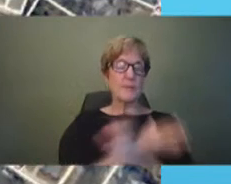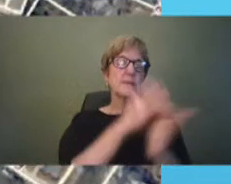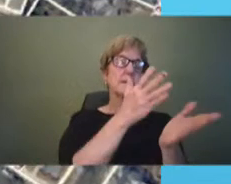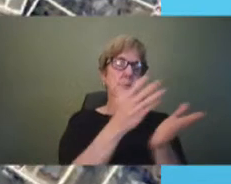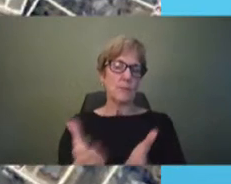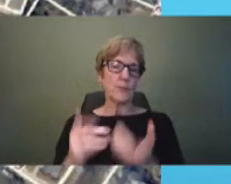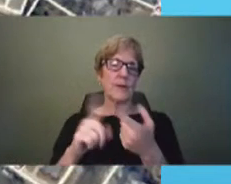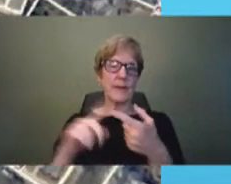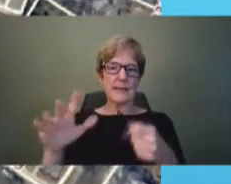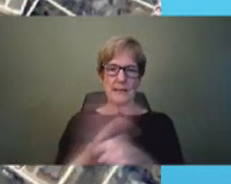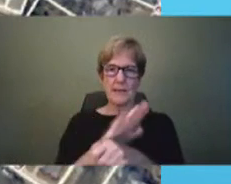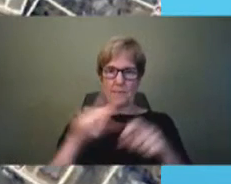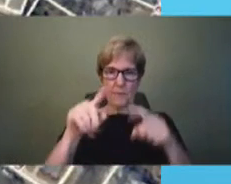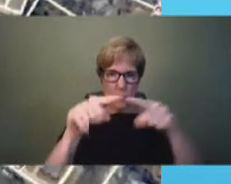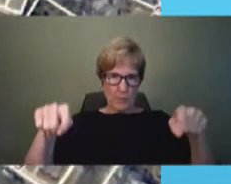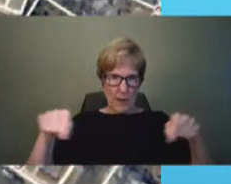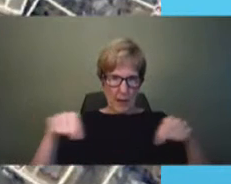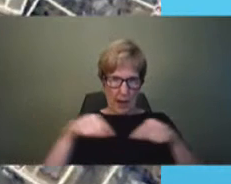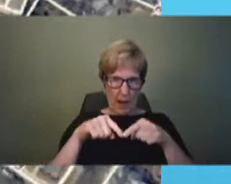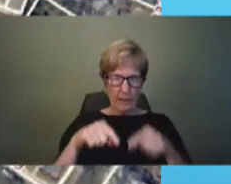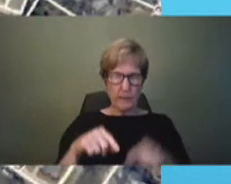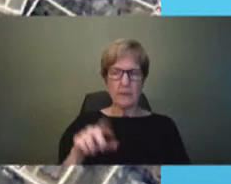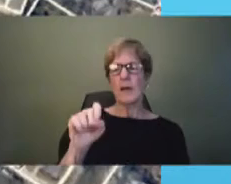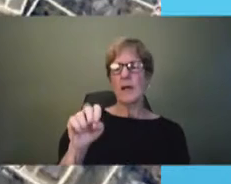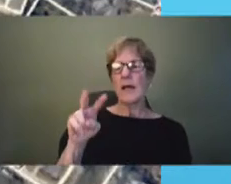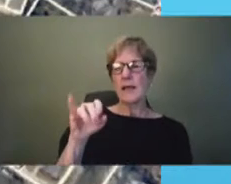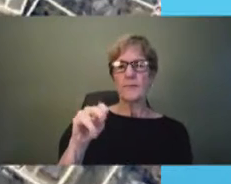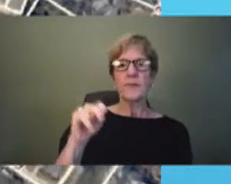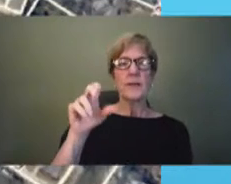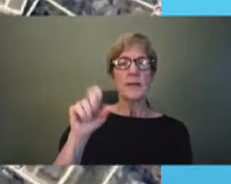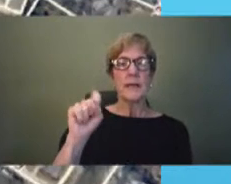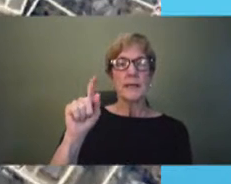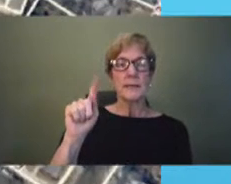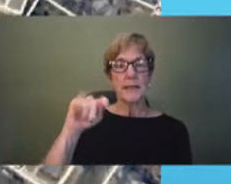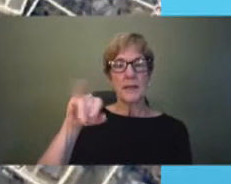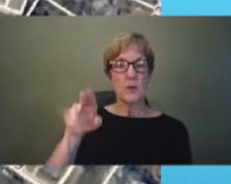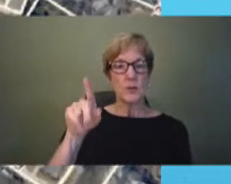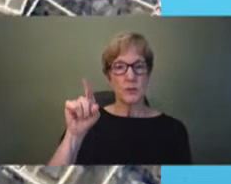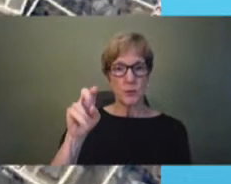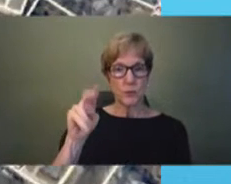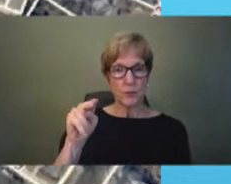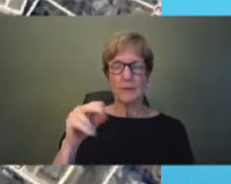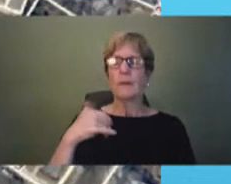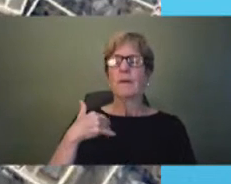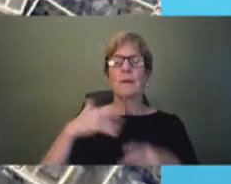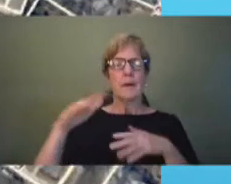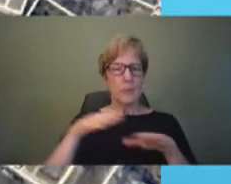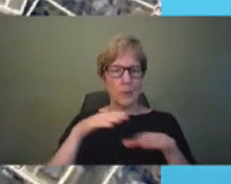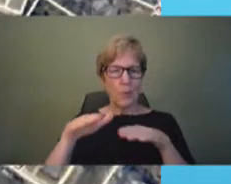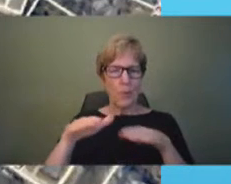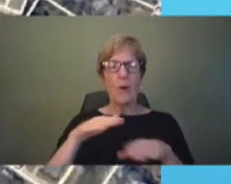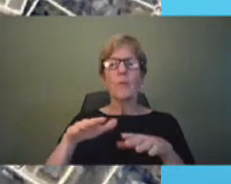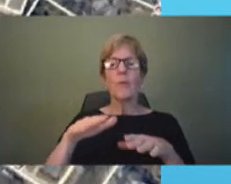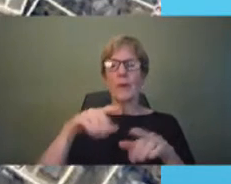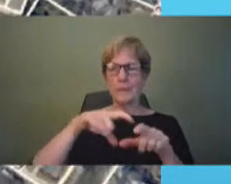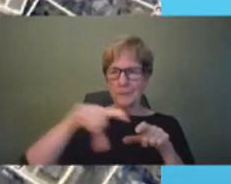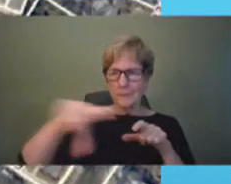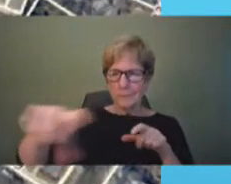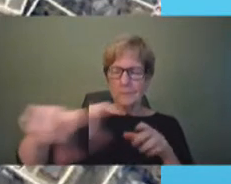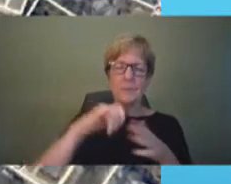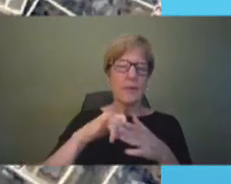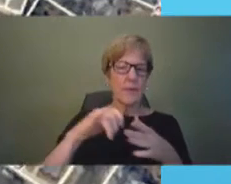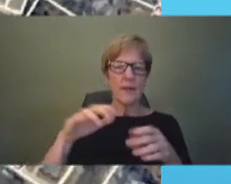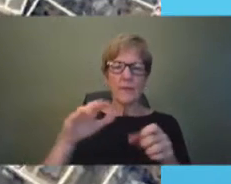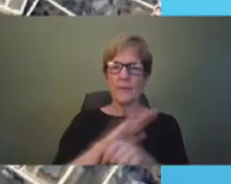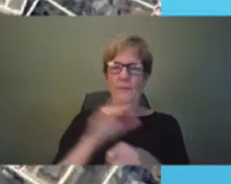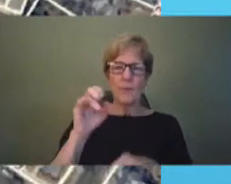block because LaVine controls uh the St Julian so having those uh pedestrian infrastructure uh completing the entire block down to